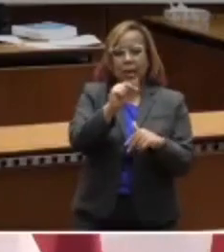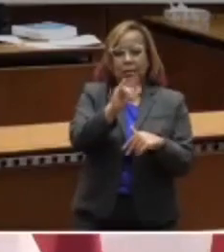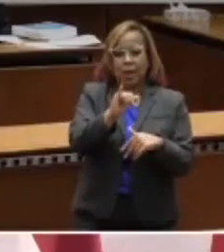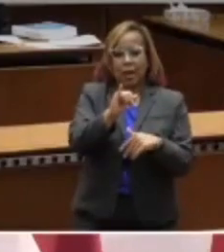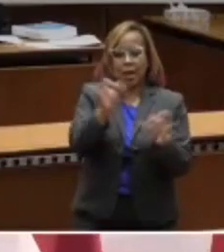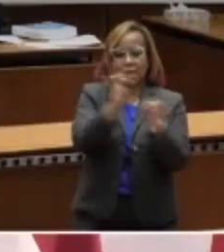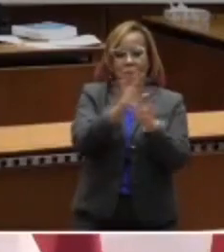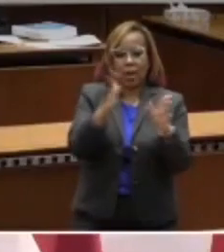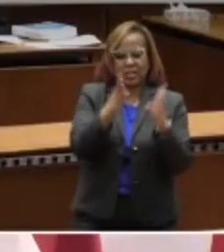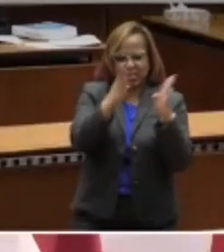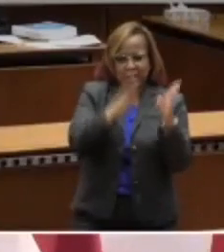efforts since 2019.